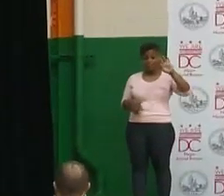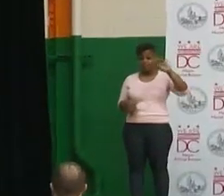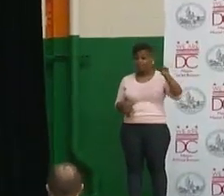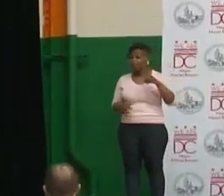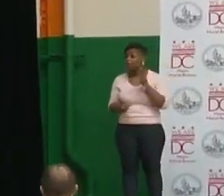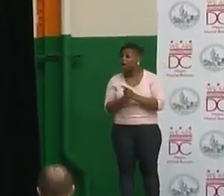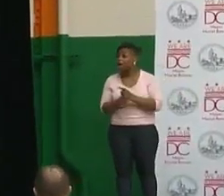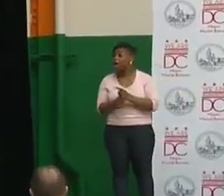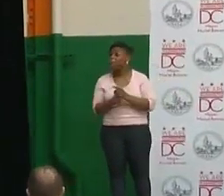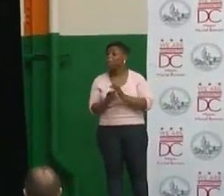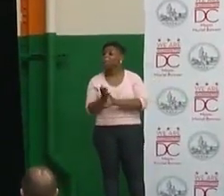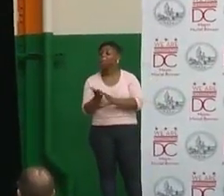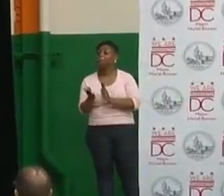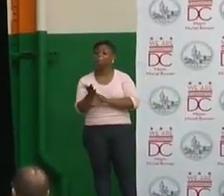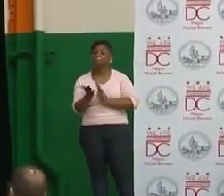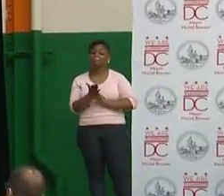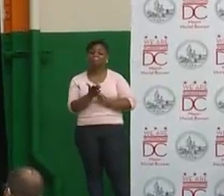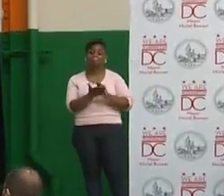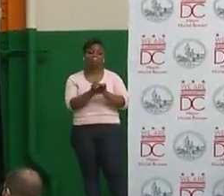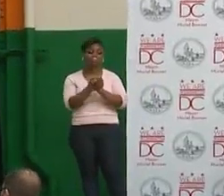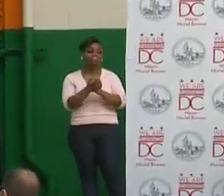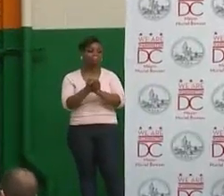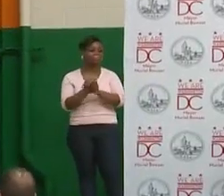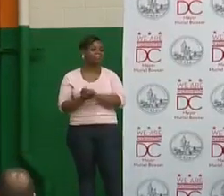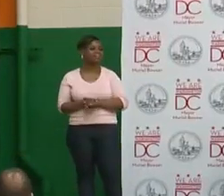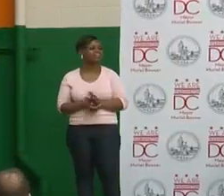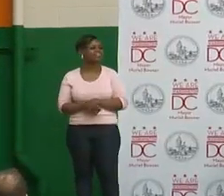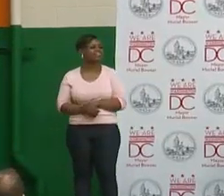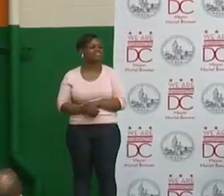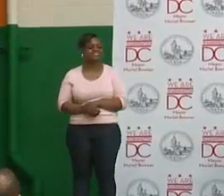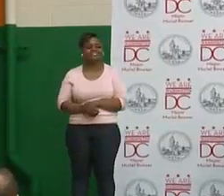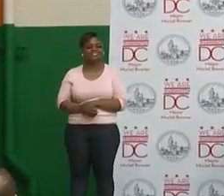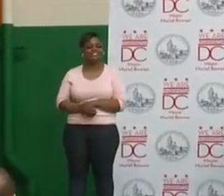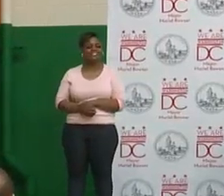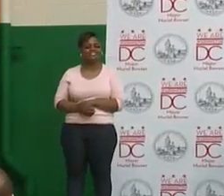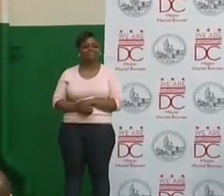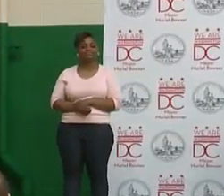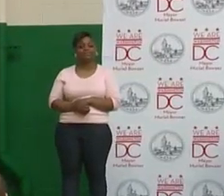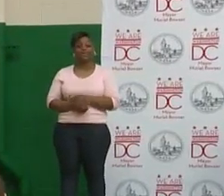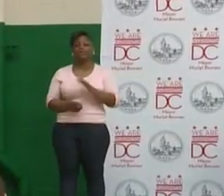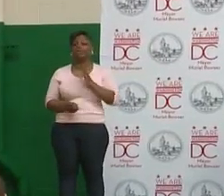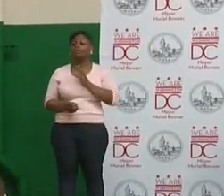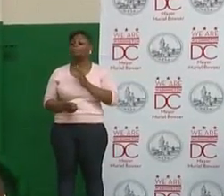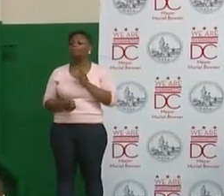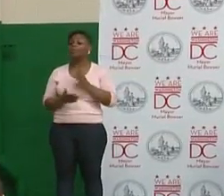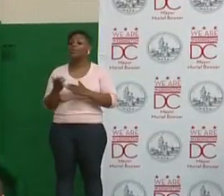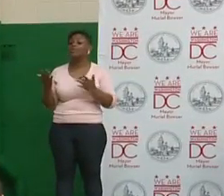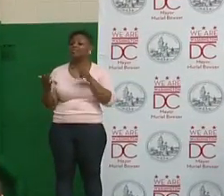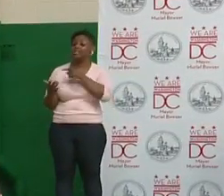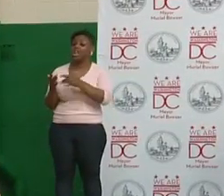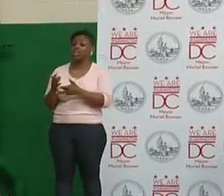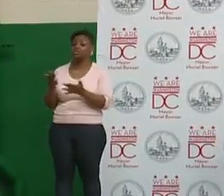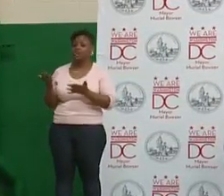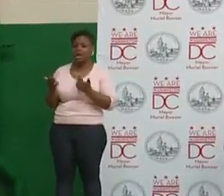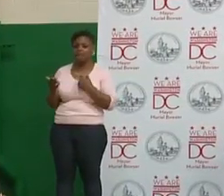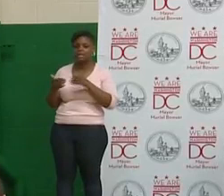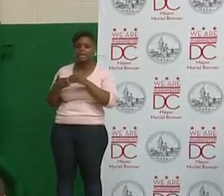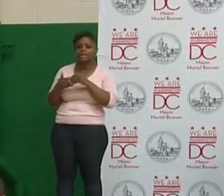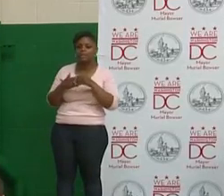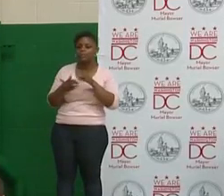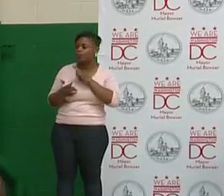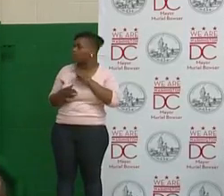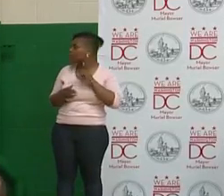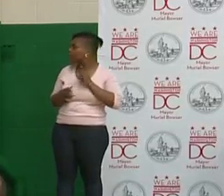Congratulations. So here's the cool part of this technology. We have a leaderboard. So if we go to the leaderboard right now,